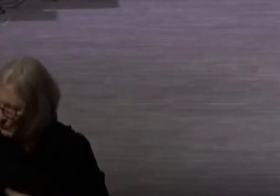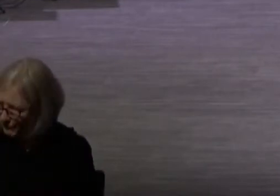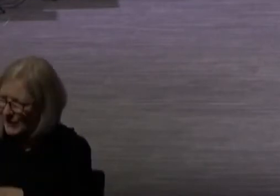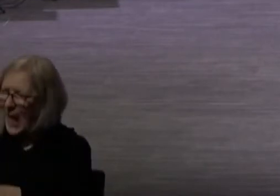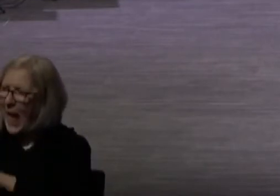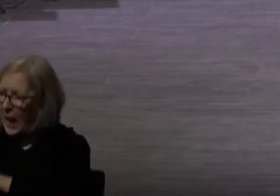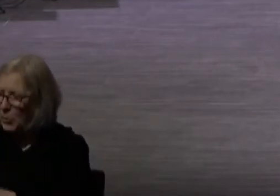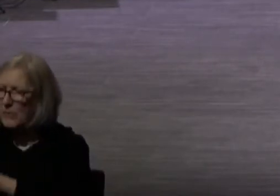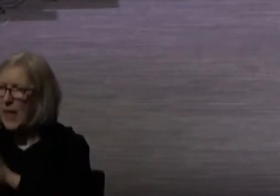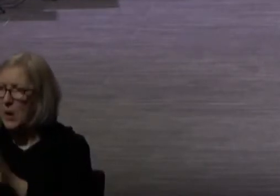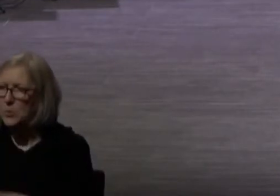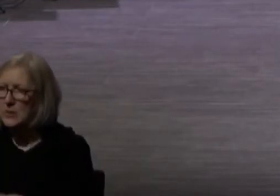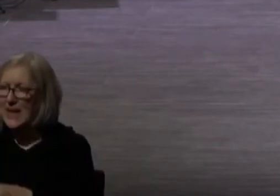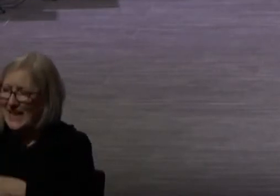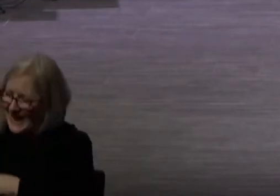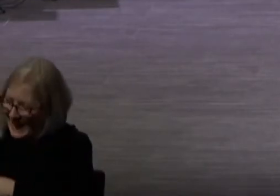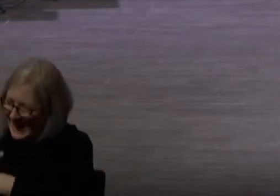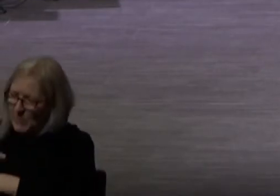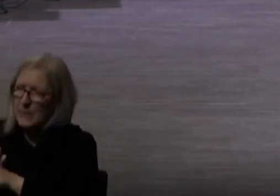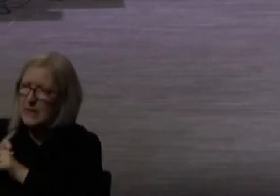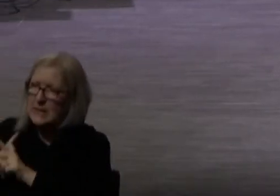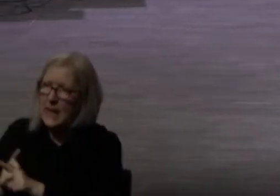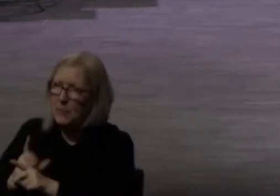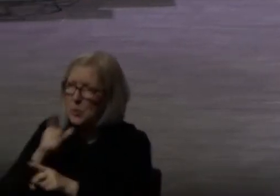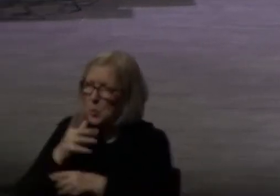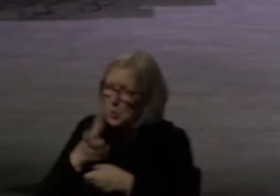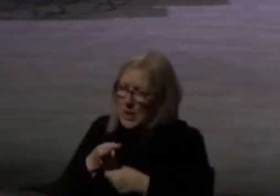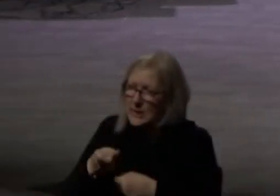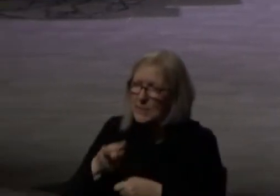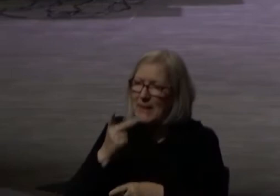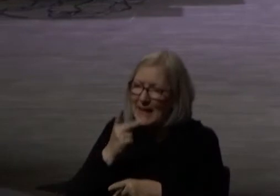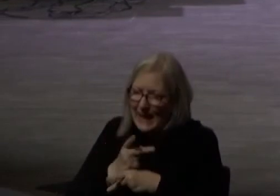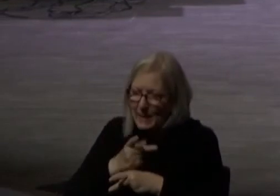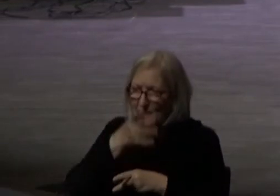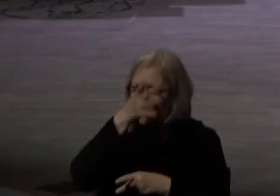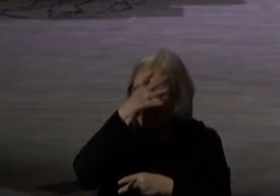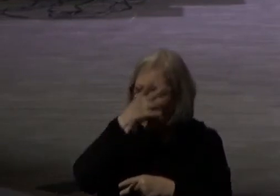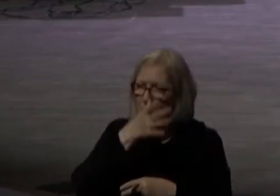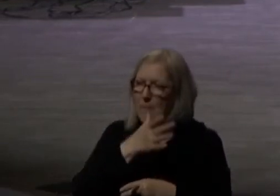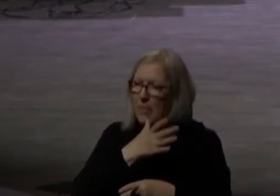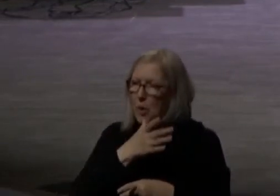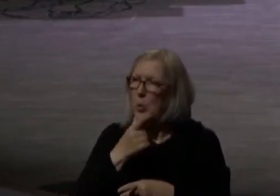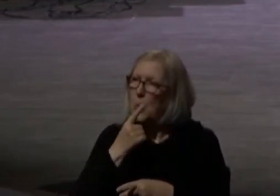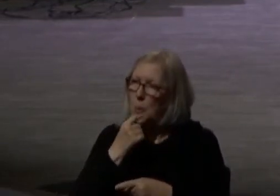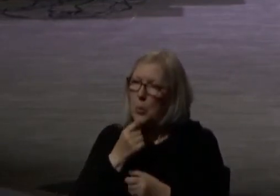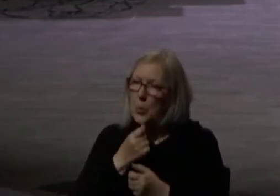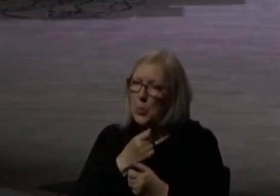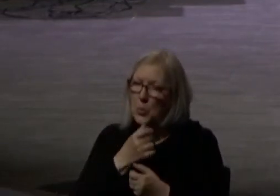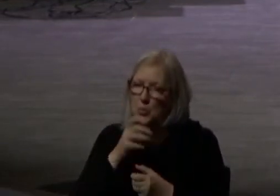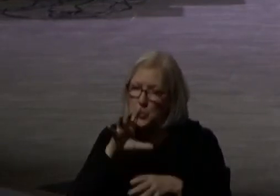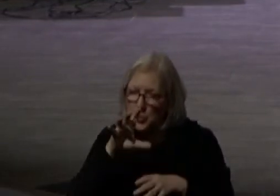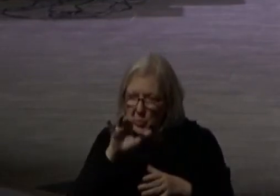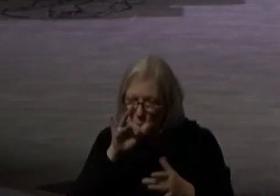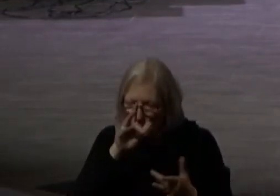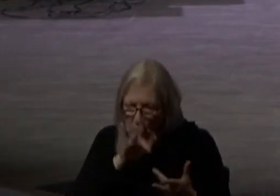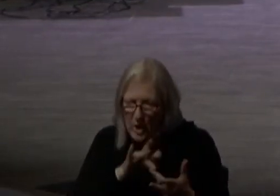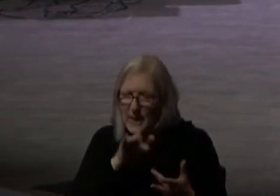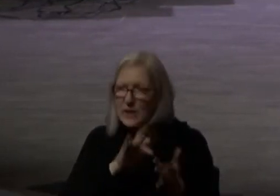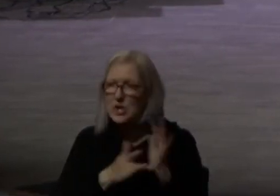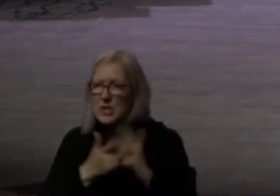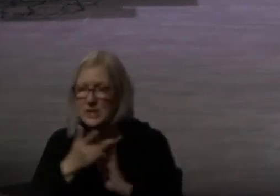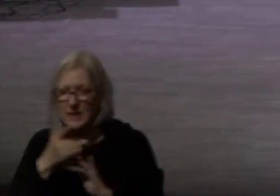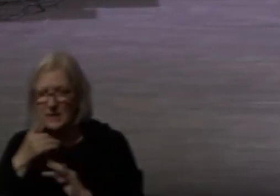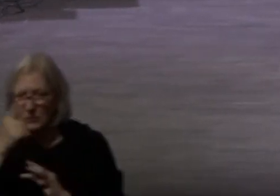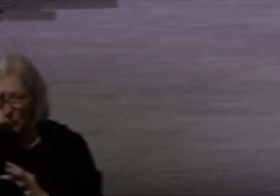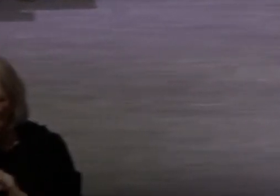keeps the disciples who trust him. He keeps the father and the mother, like the intimate family there who reached out to him in tragedy for their trust. Because